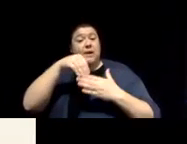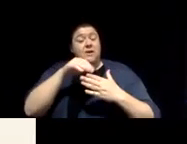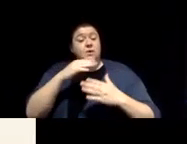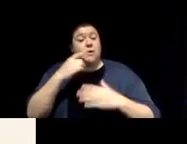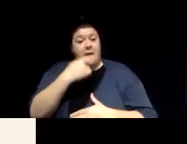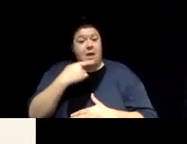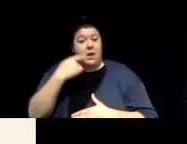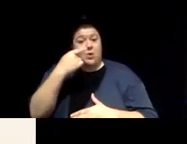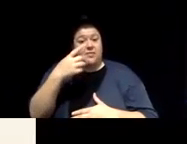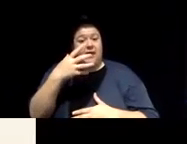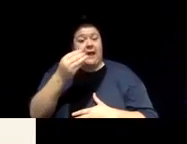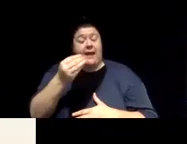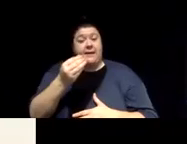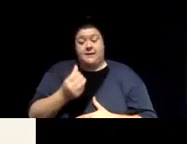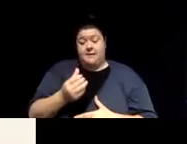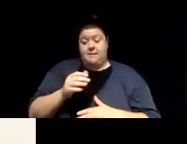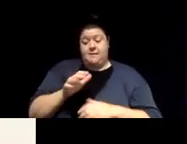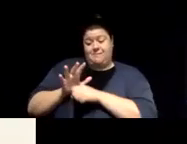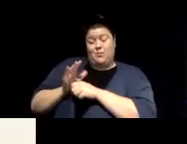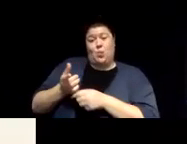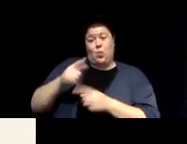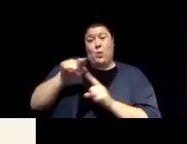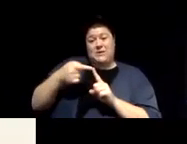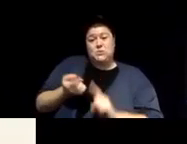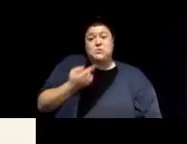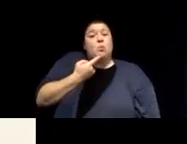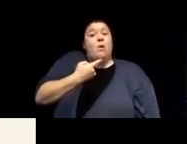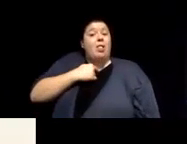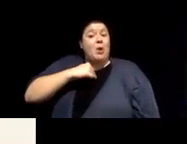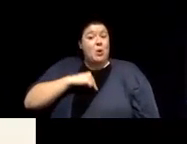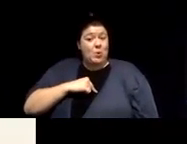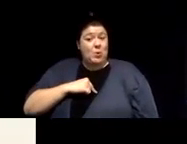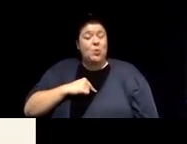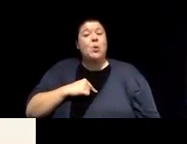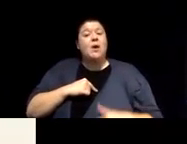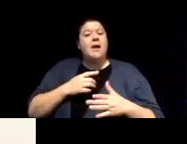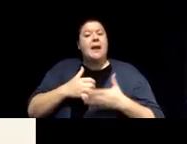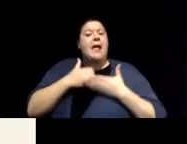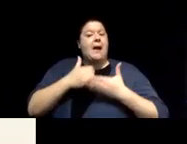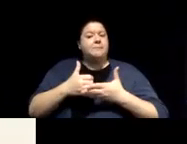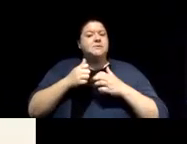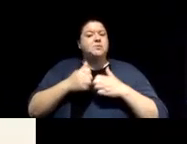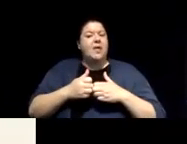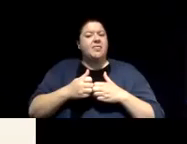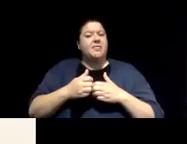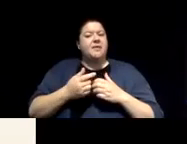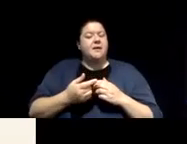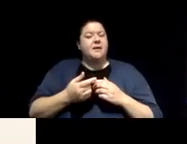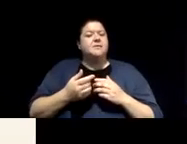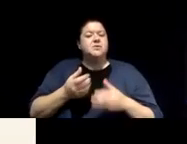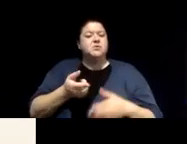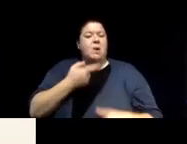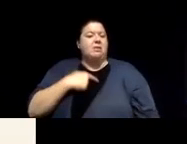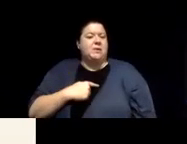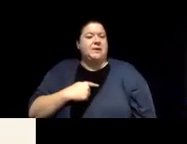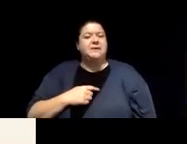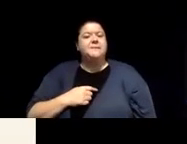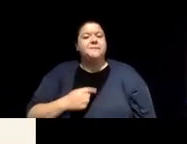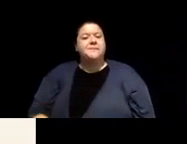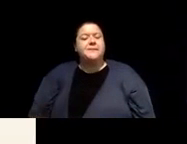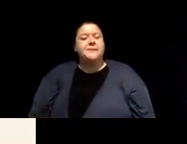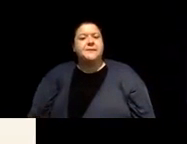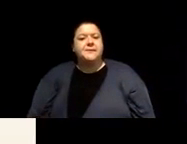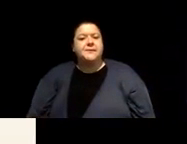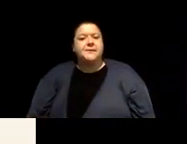the food back when you're swallowing. Your tongue also has the taste buds, which include sweet, salty, sour,